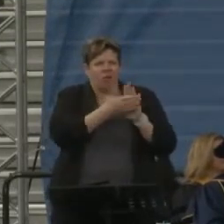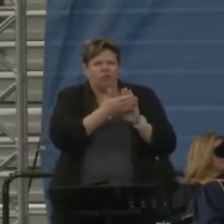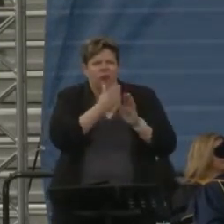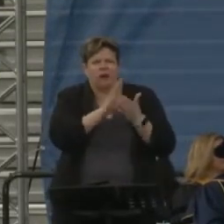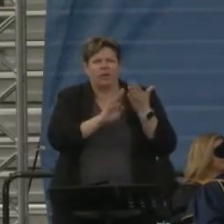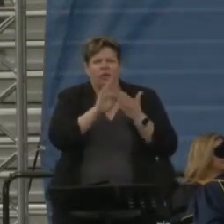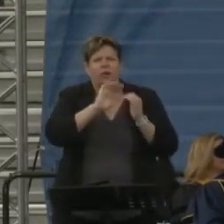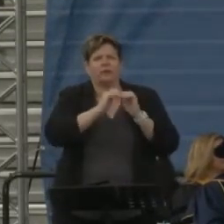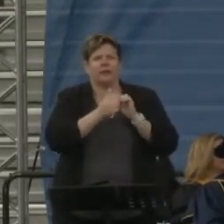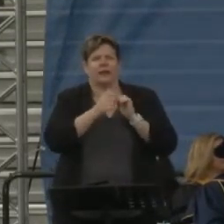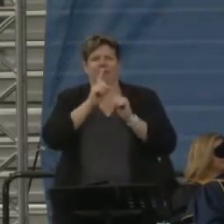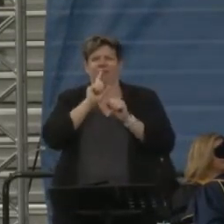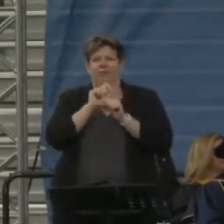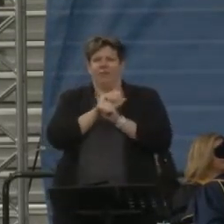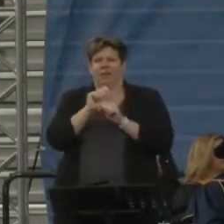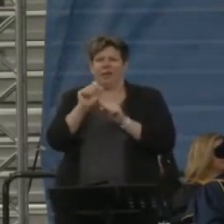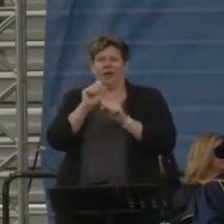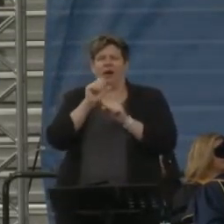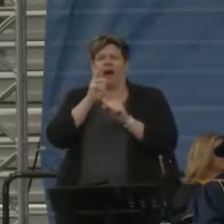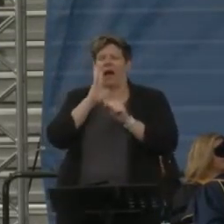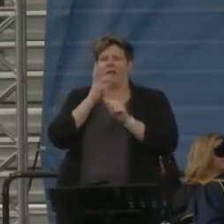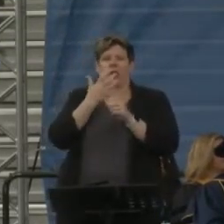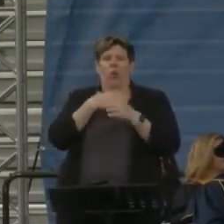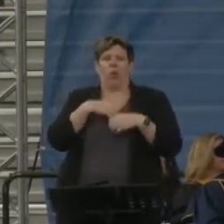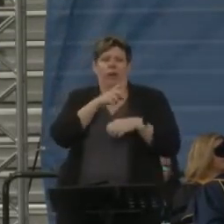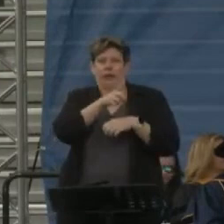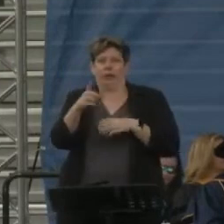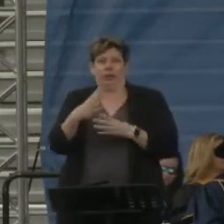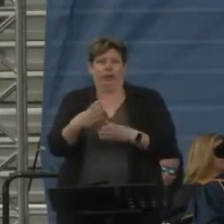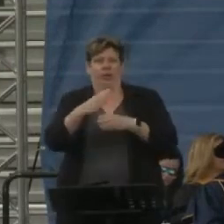heart, I don't wish that hard work on anyone.